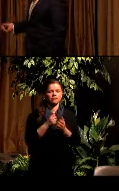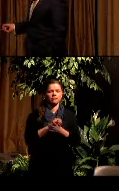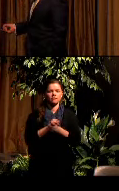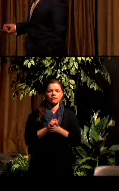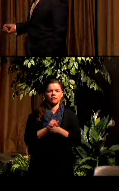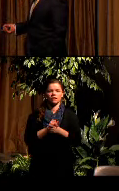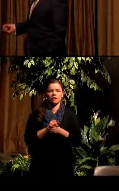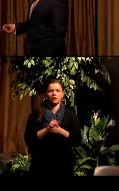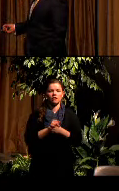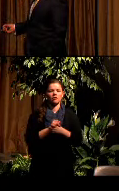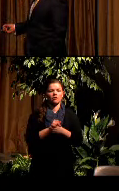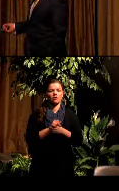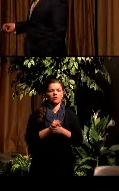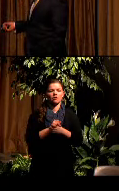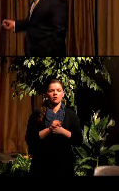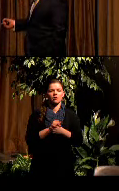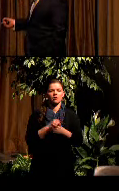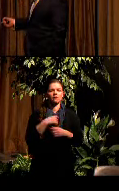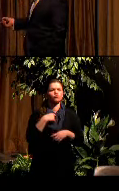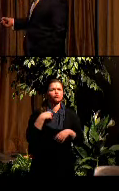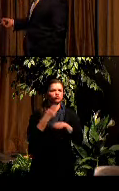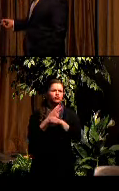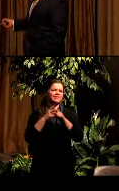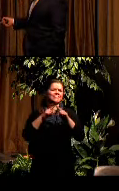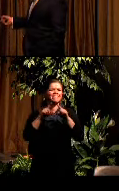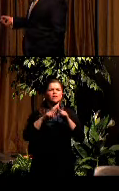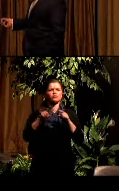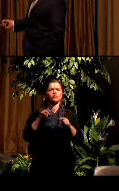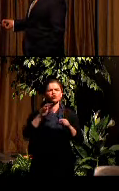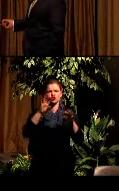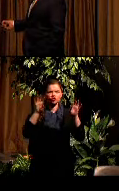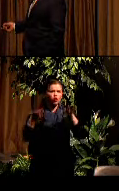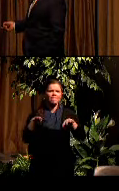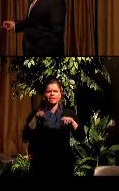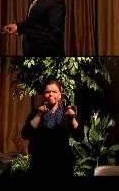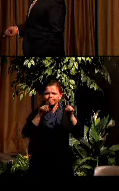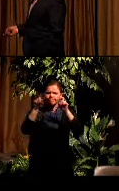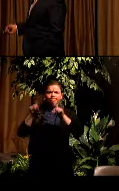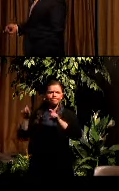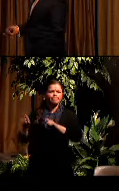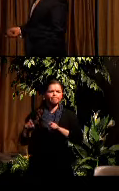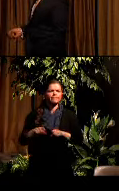were started in 1974 that collected data on shorebirds.